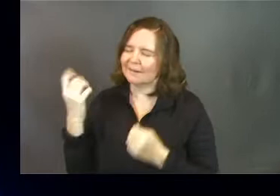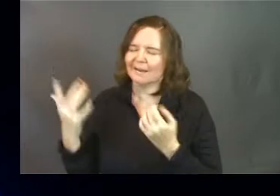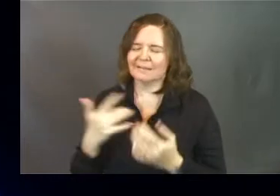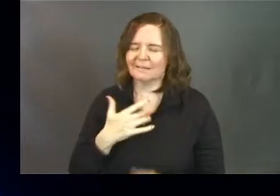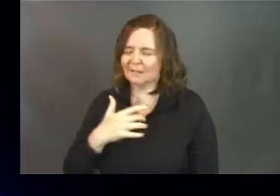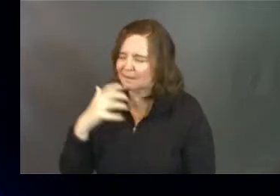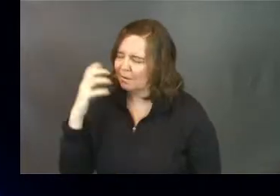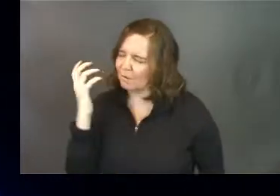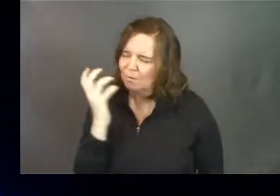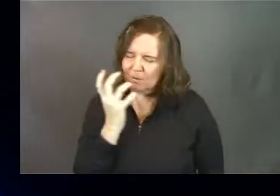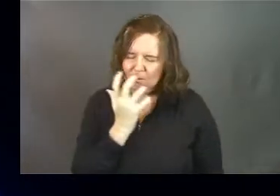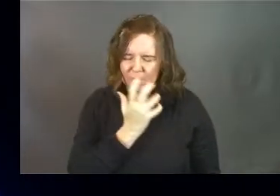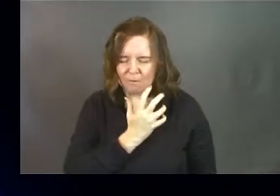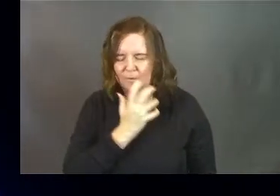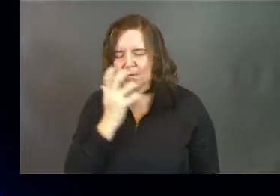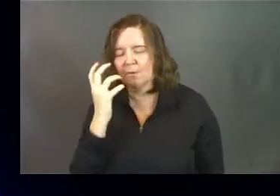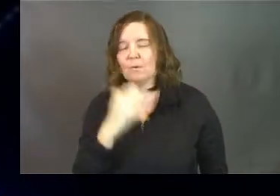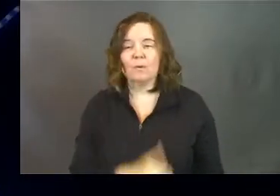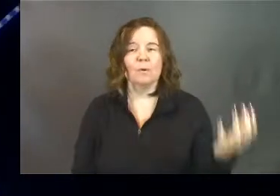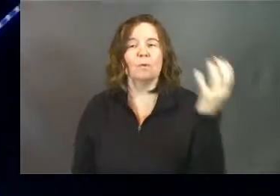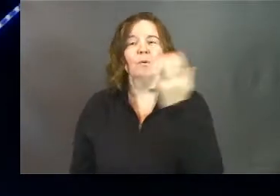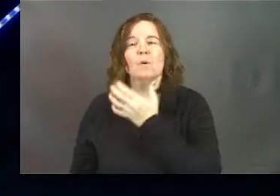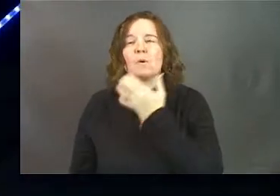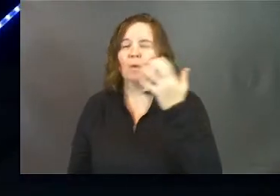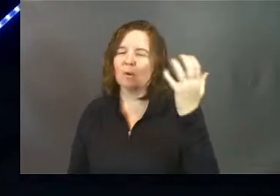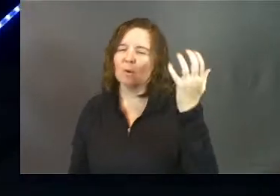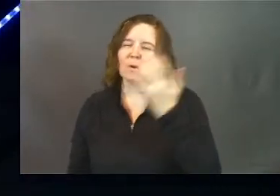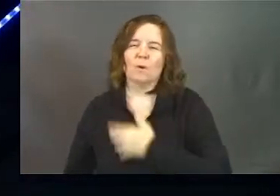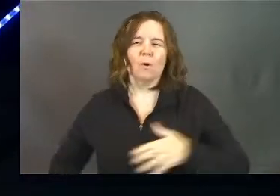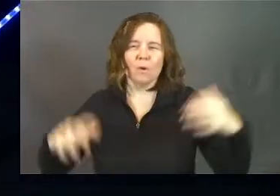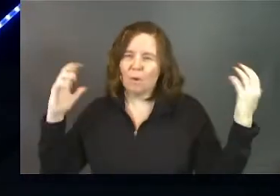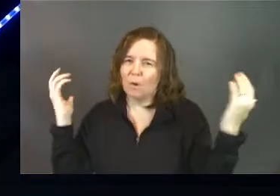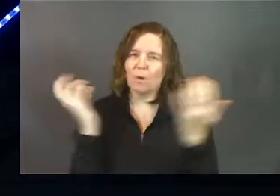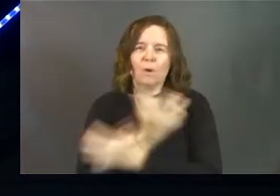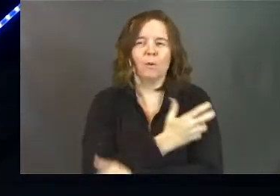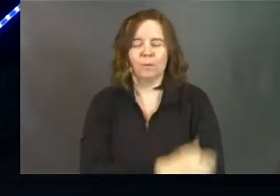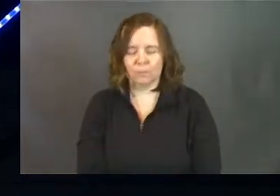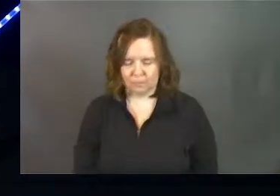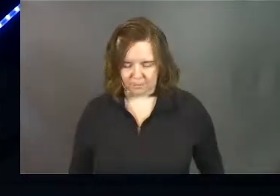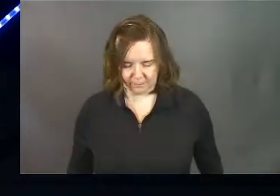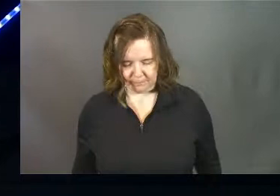morning, and I'll sing, oh, oh,